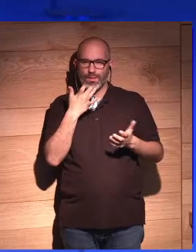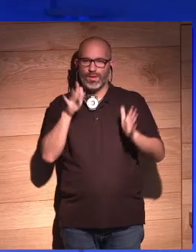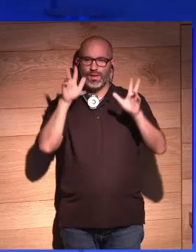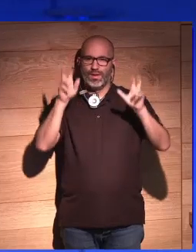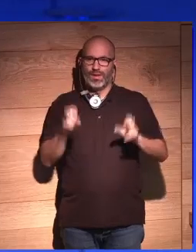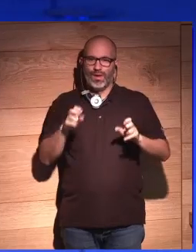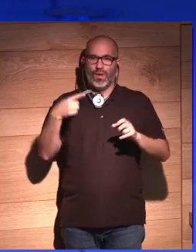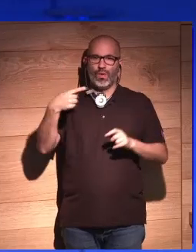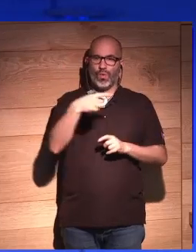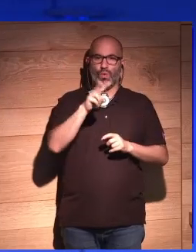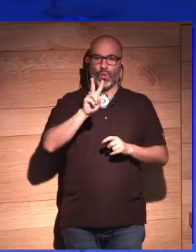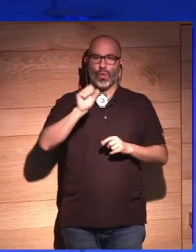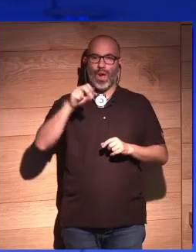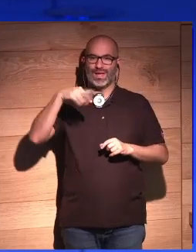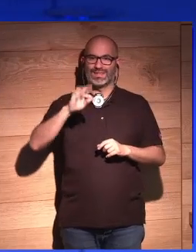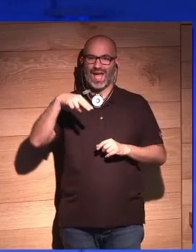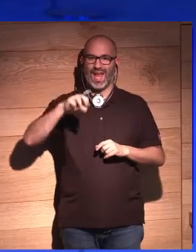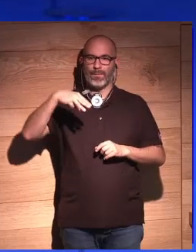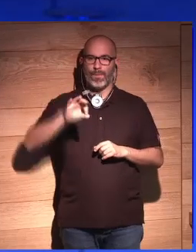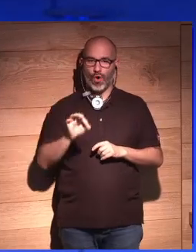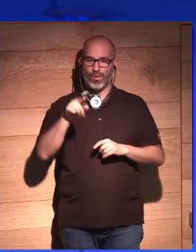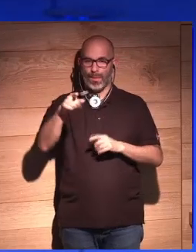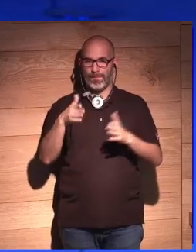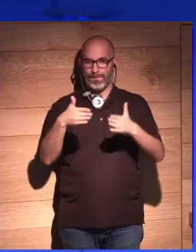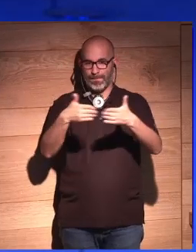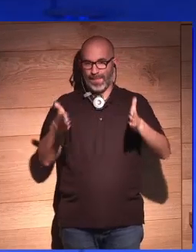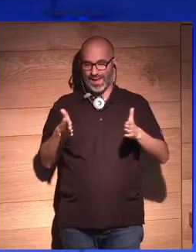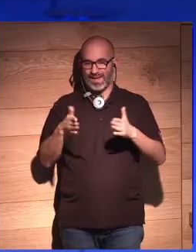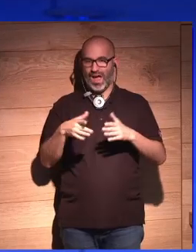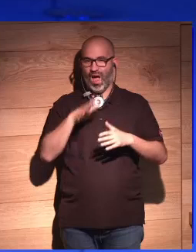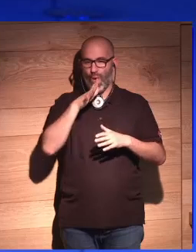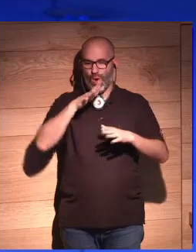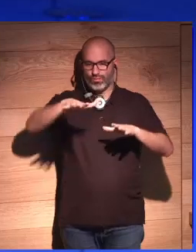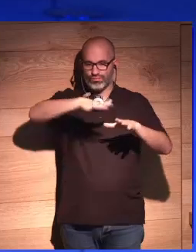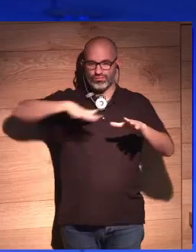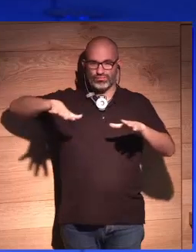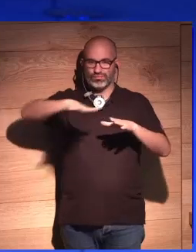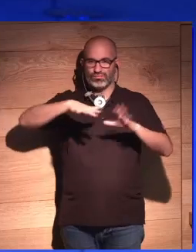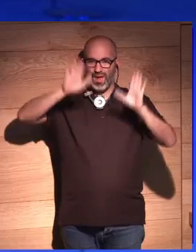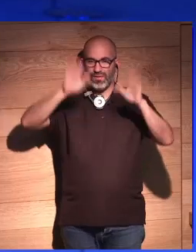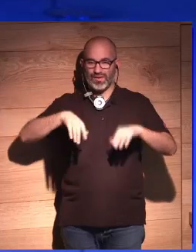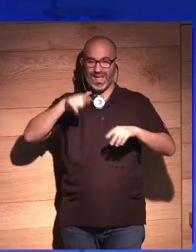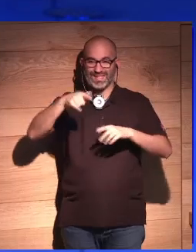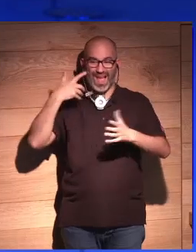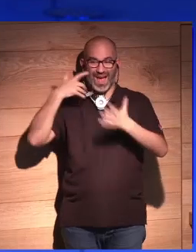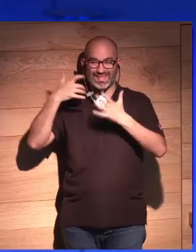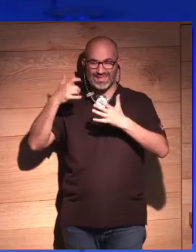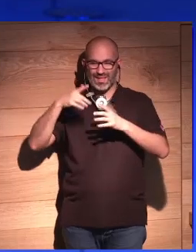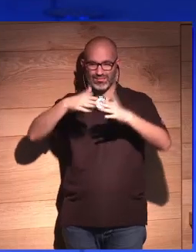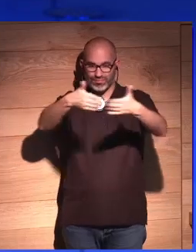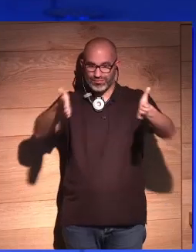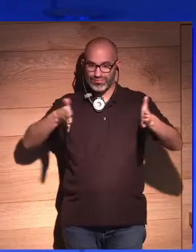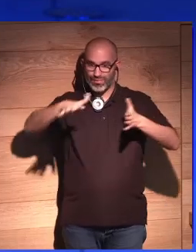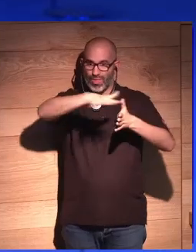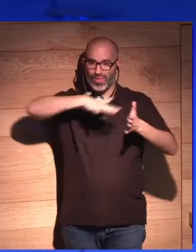Bay called Gone Gitmo, where she reconstructed Guantanamo Bay in Second Life so that she could walk around and actually be inside